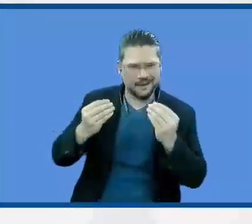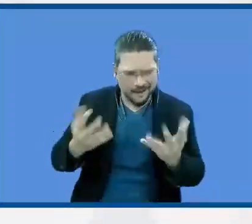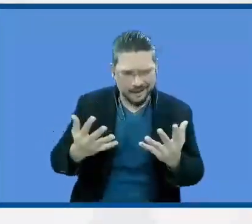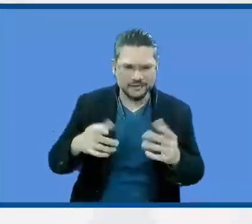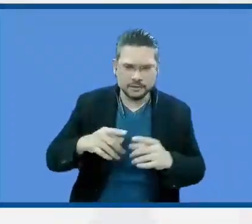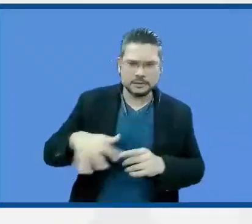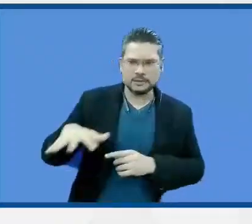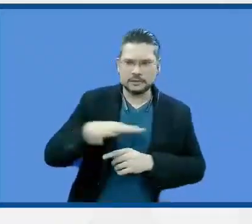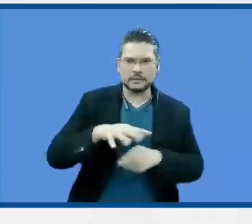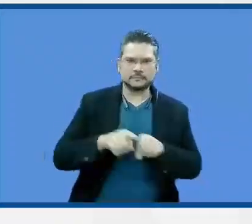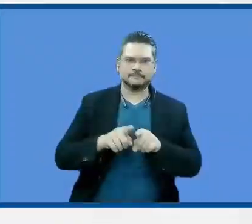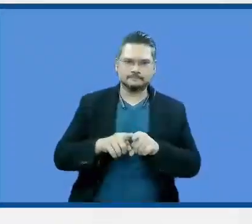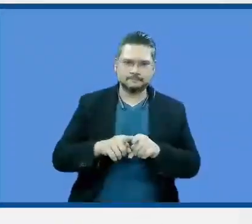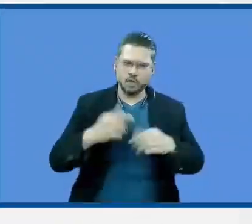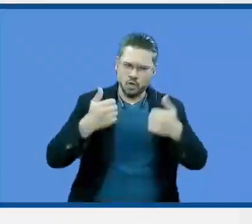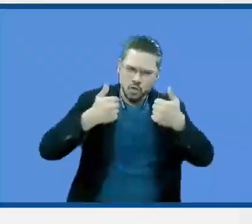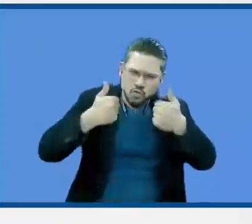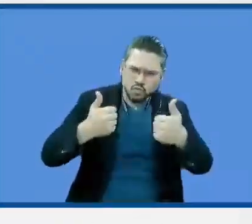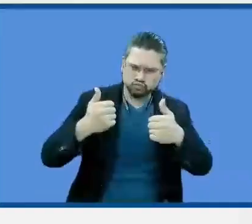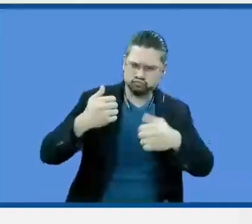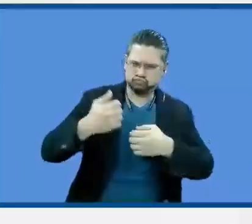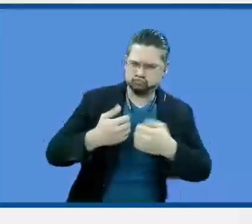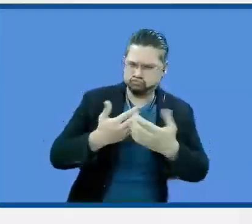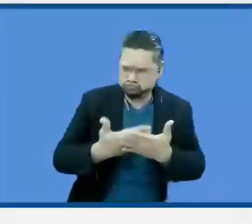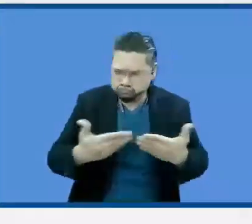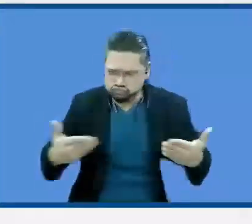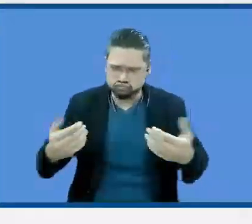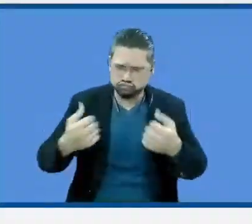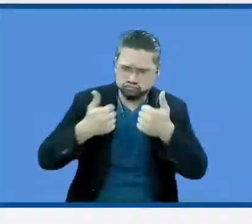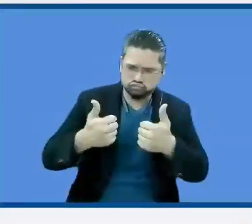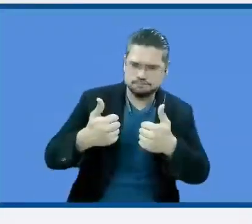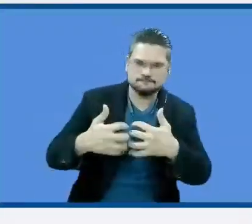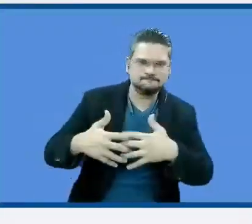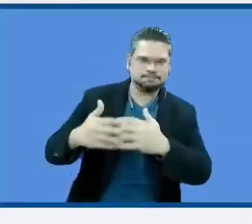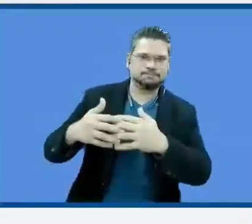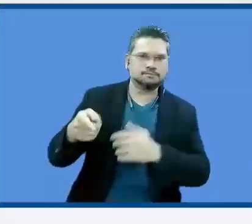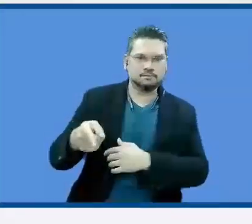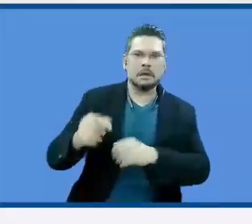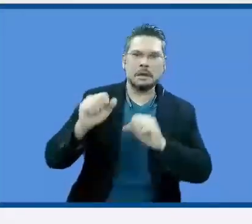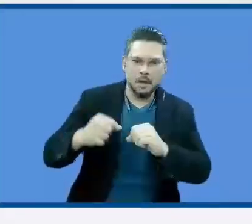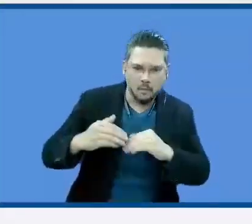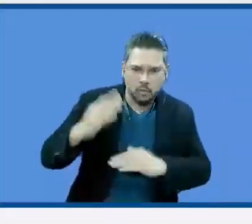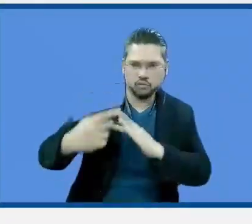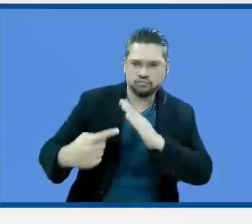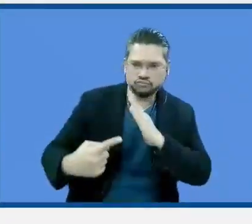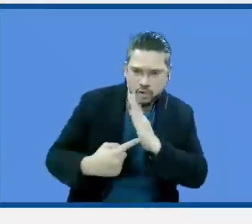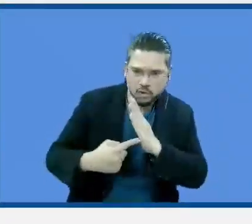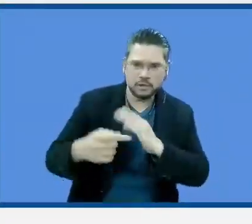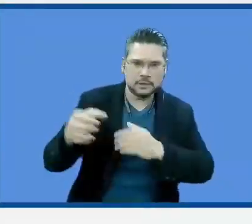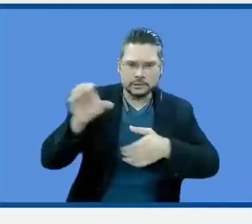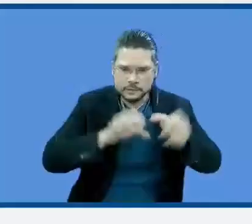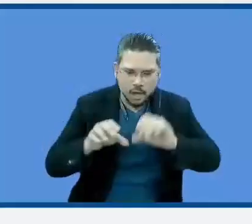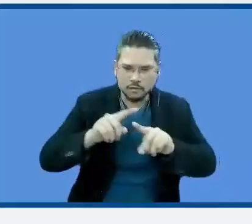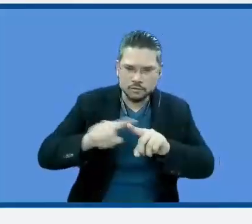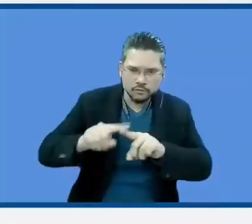of course, important elements of mitigation. They rely on both technological and science-informed nature-based